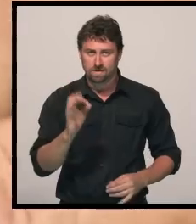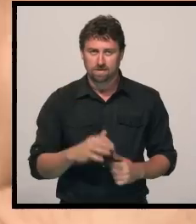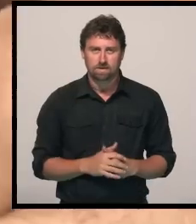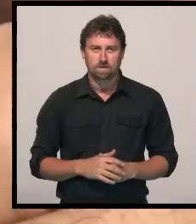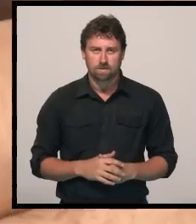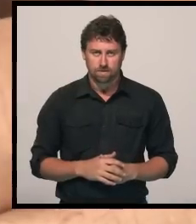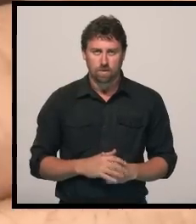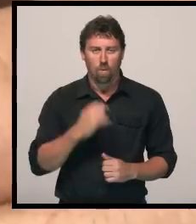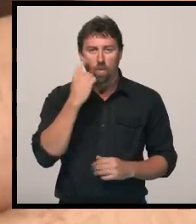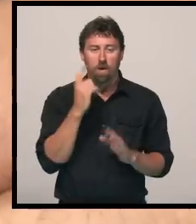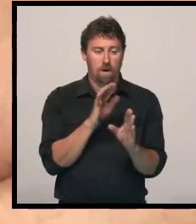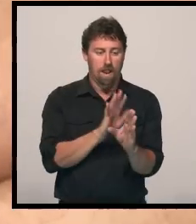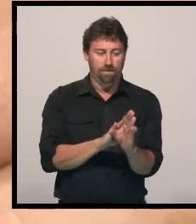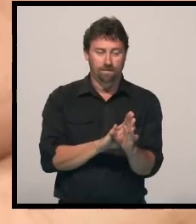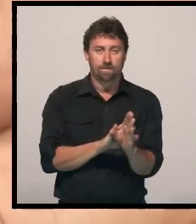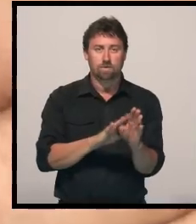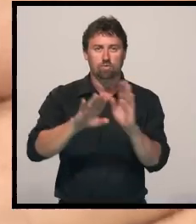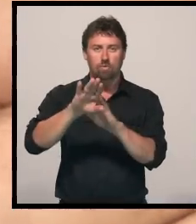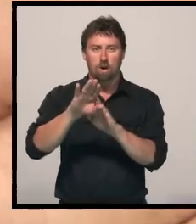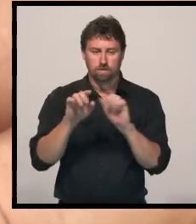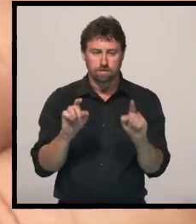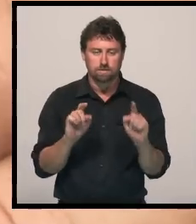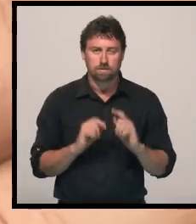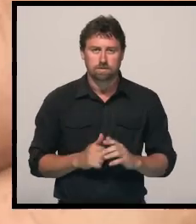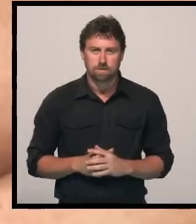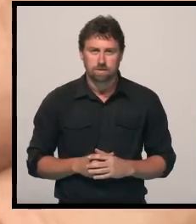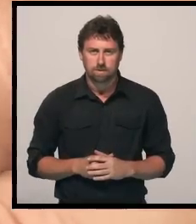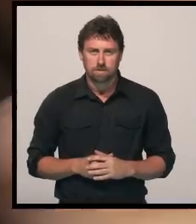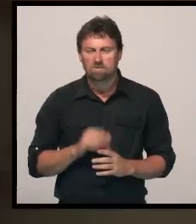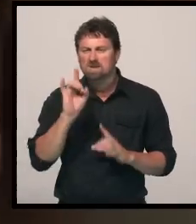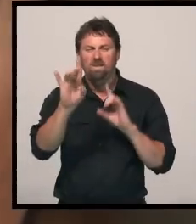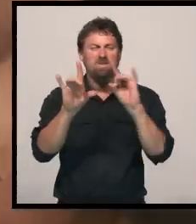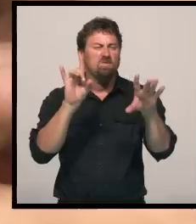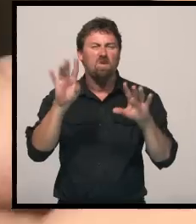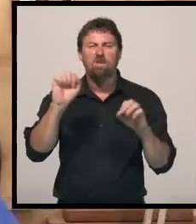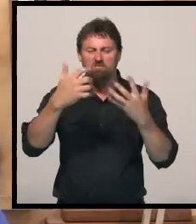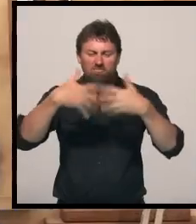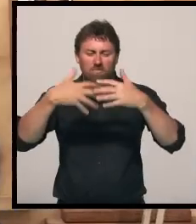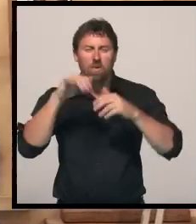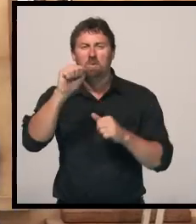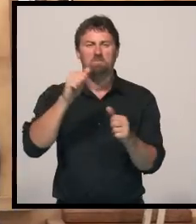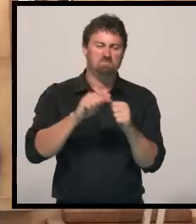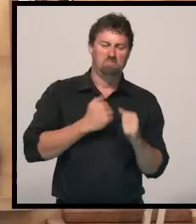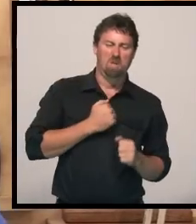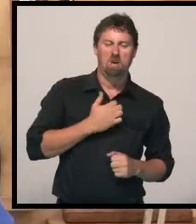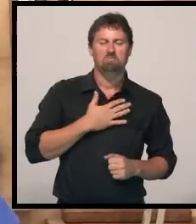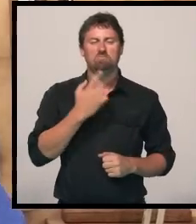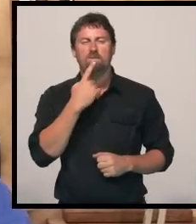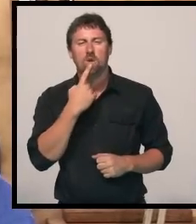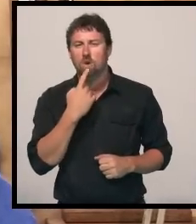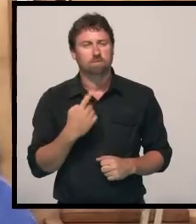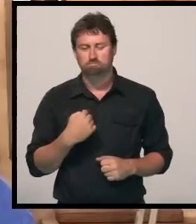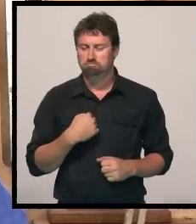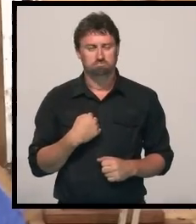a left and a right, and you can work your own process out. Mine for years has been, I